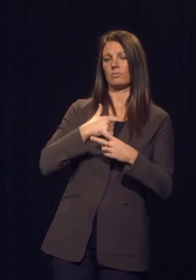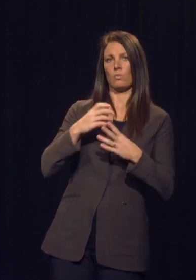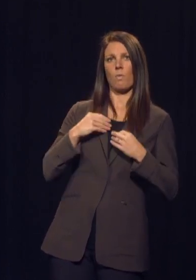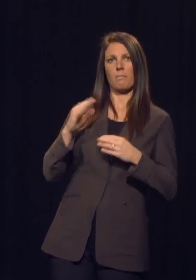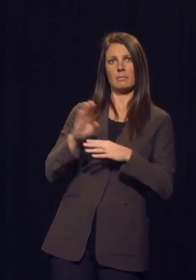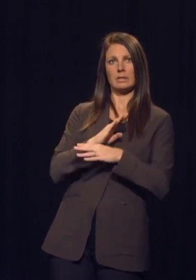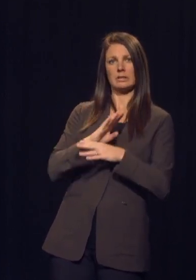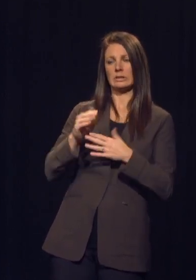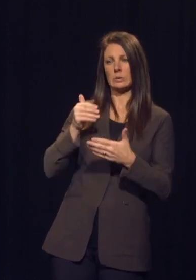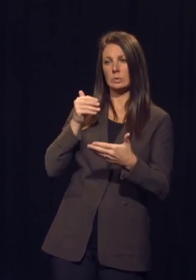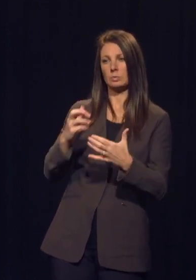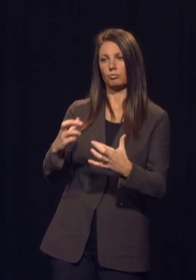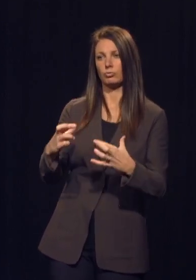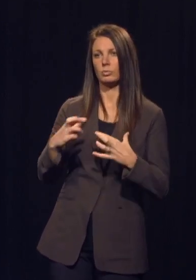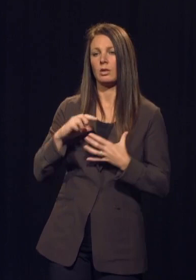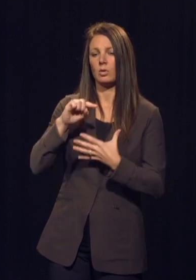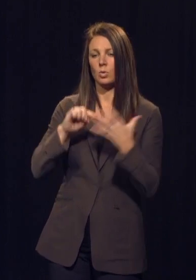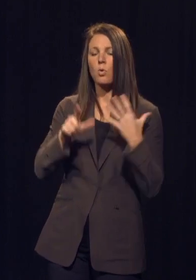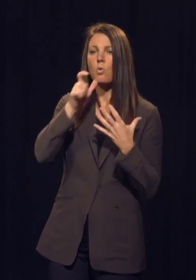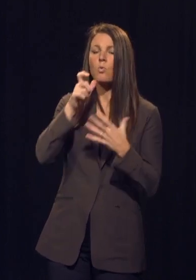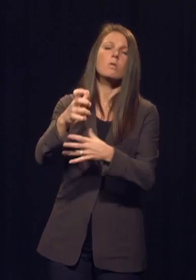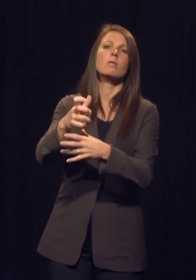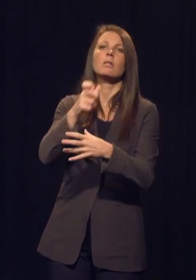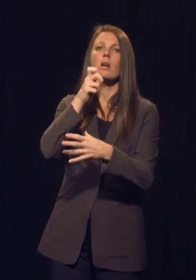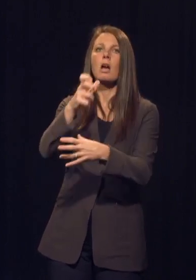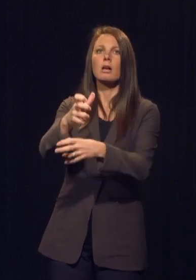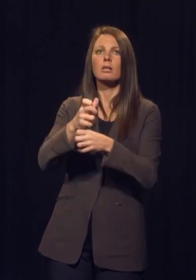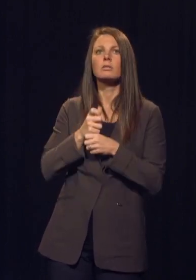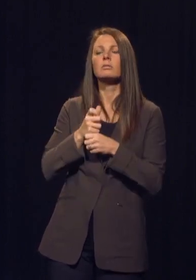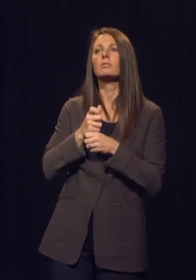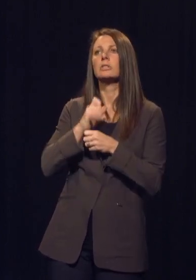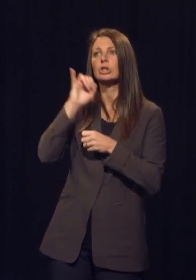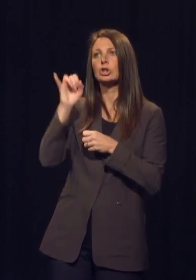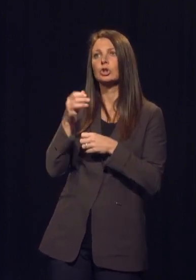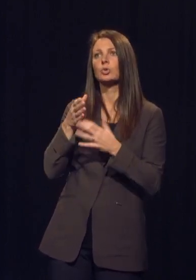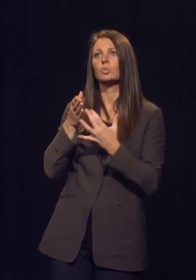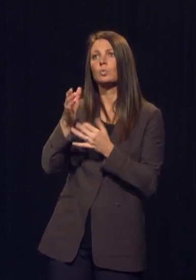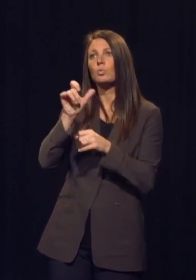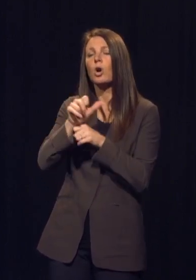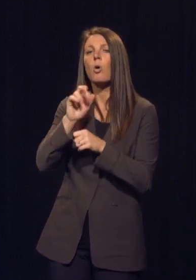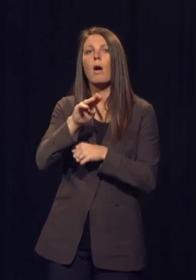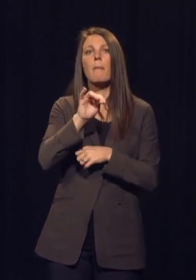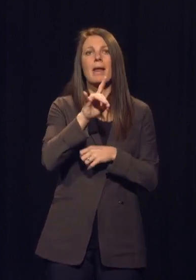retirees, and anyone not receiving their health coverage from work or through Medicare.